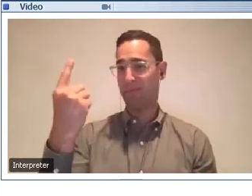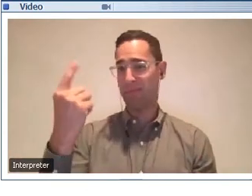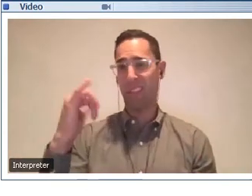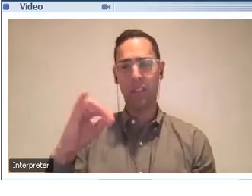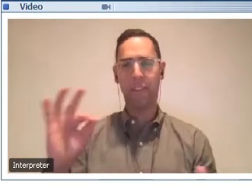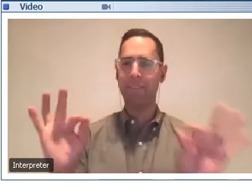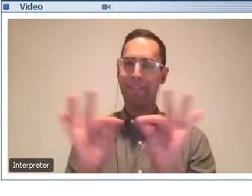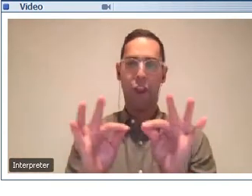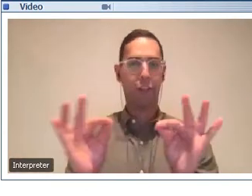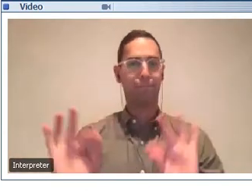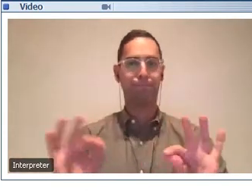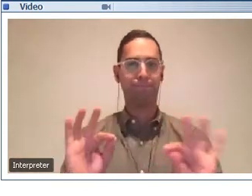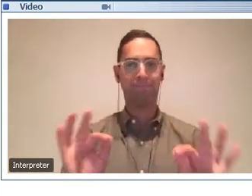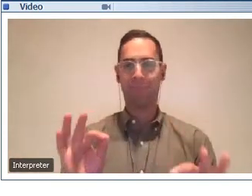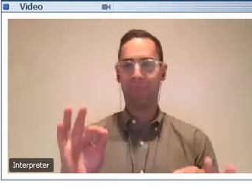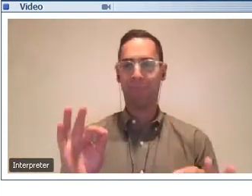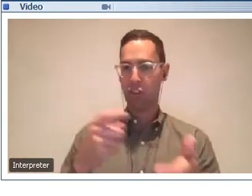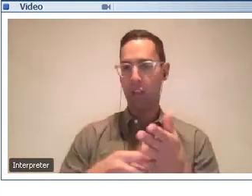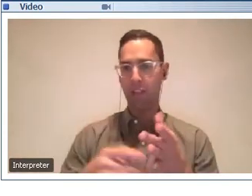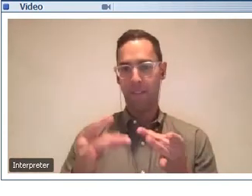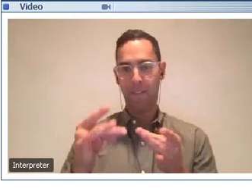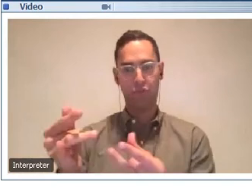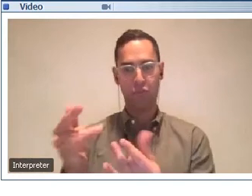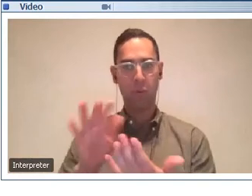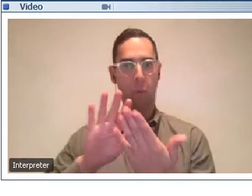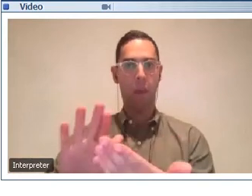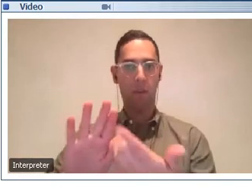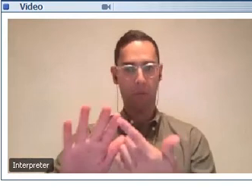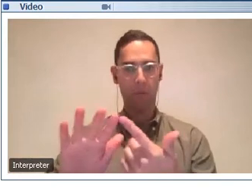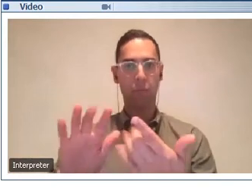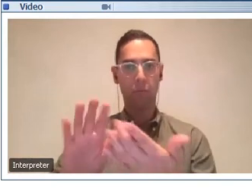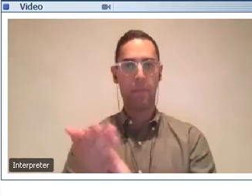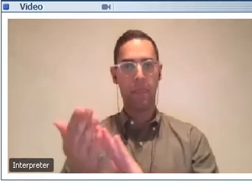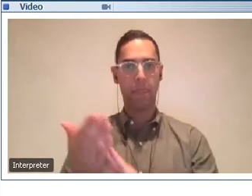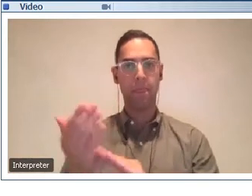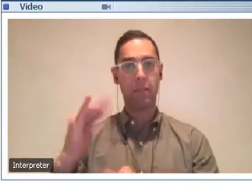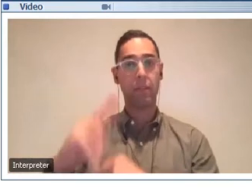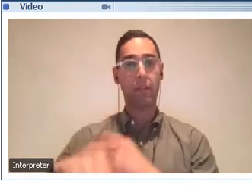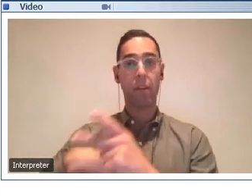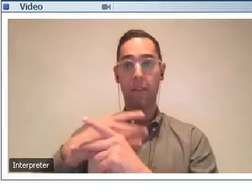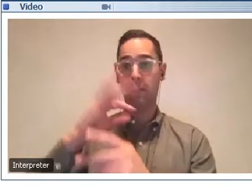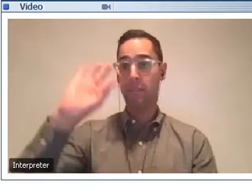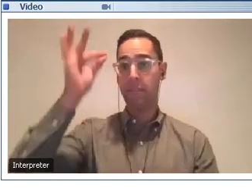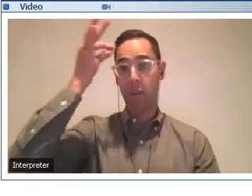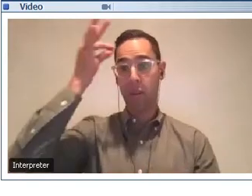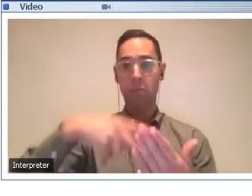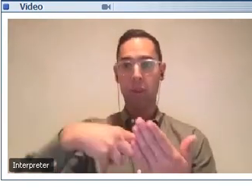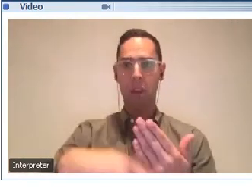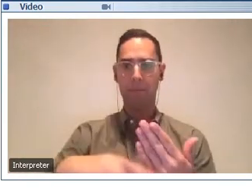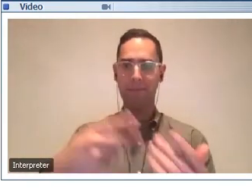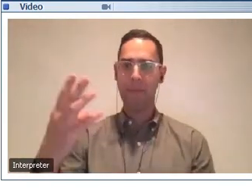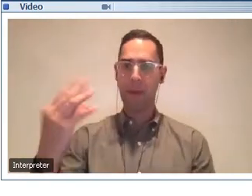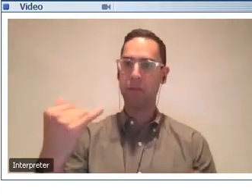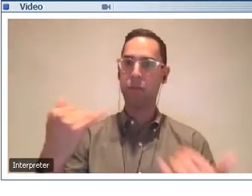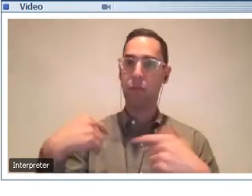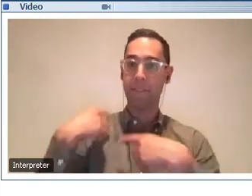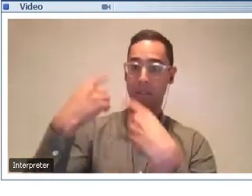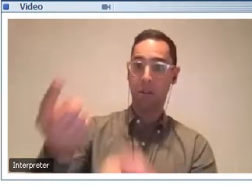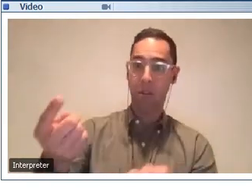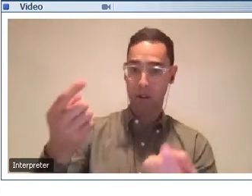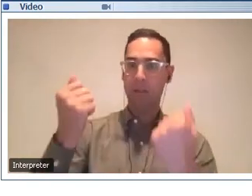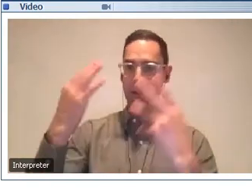to operate a federal program, and it's one that has gotten a significant amount of attention from